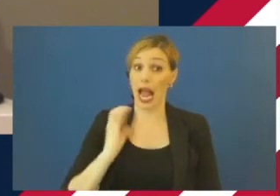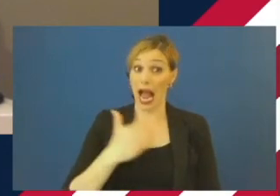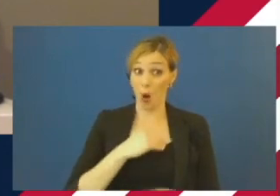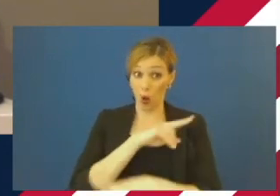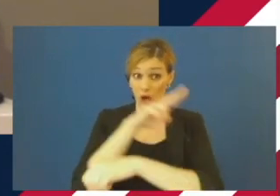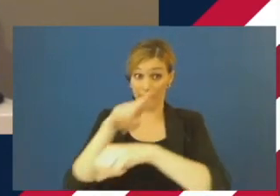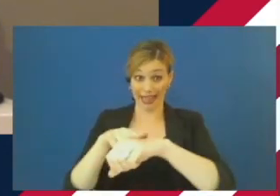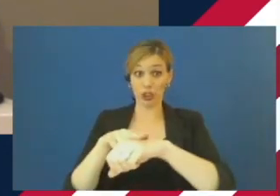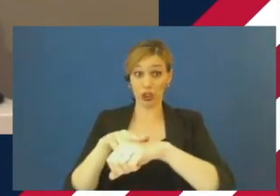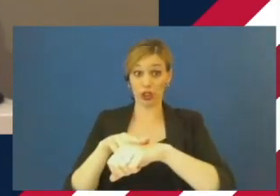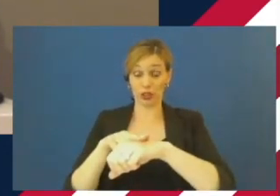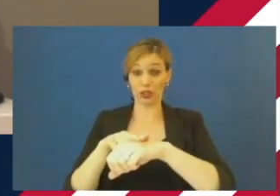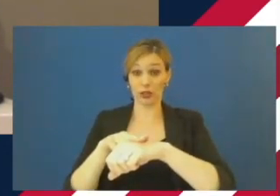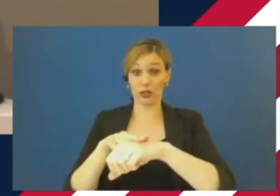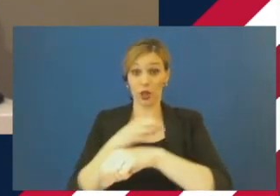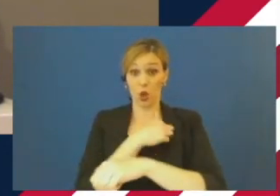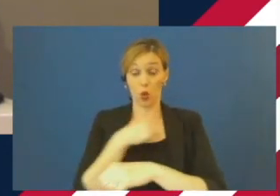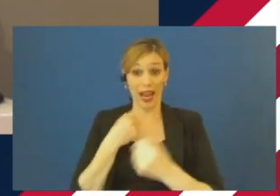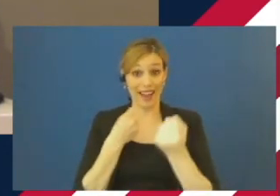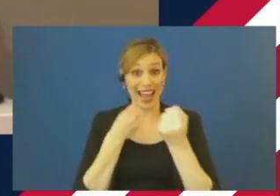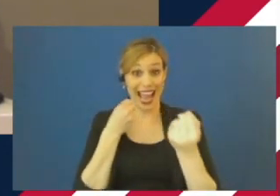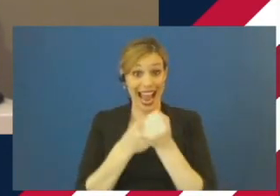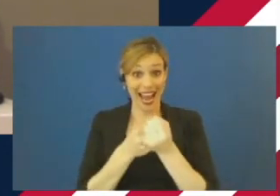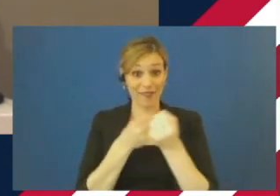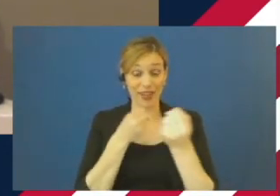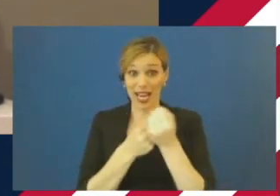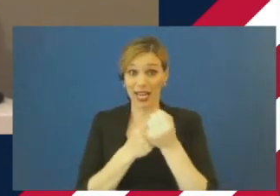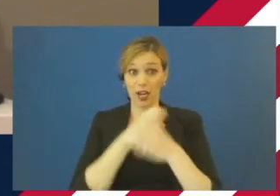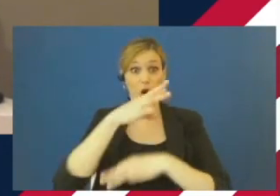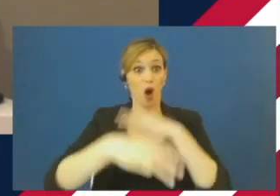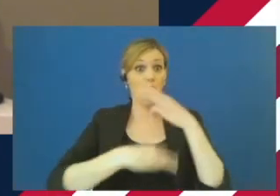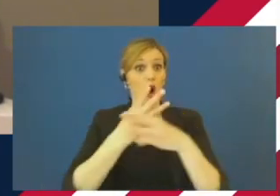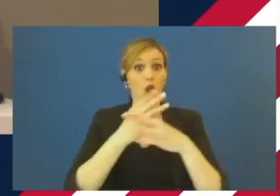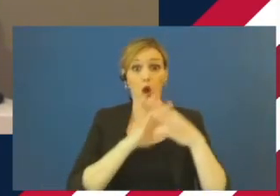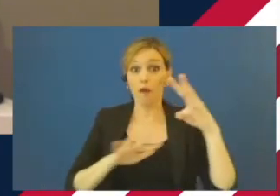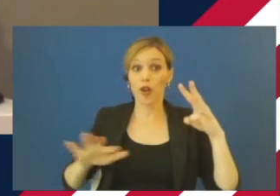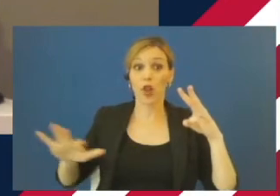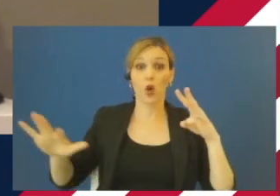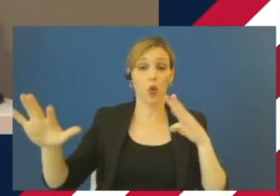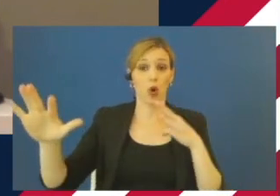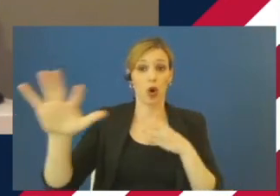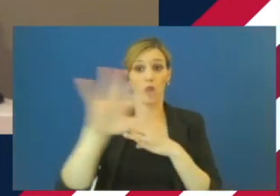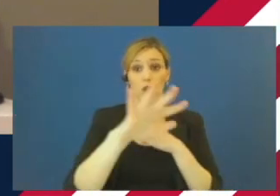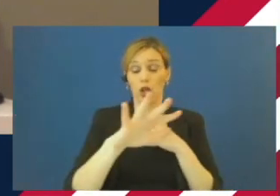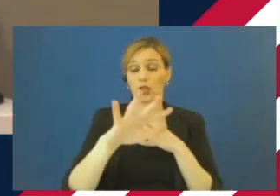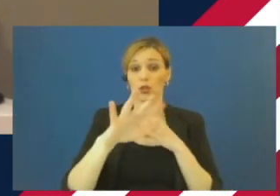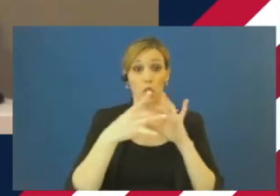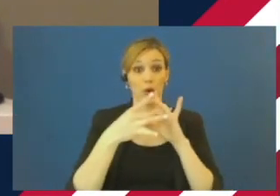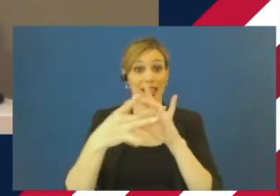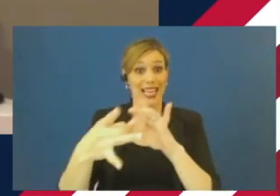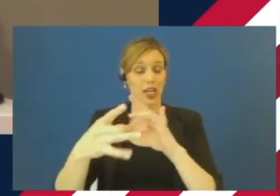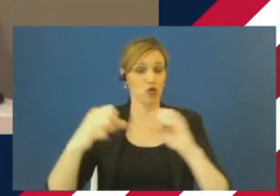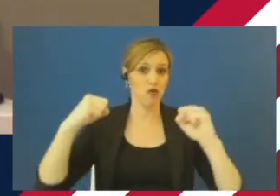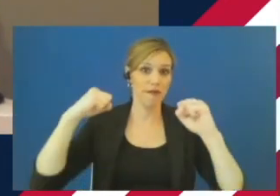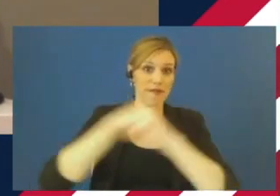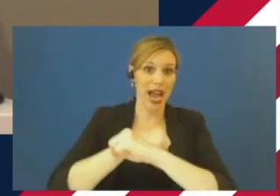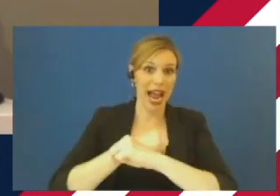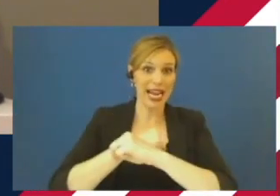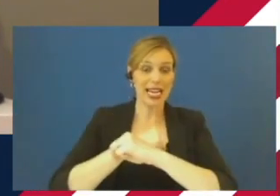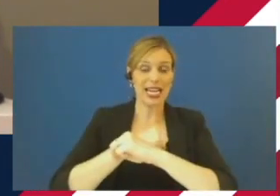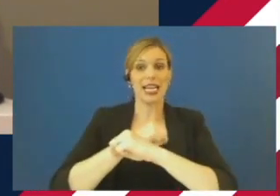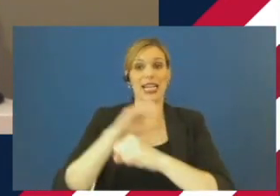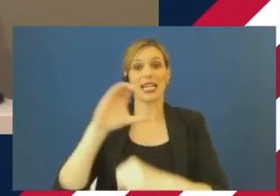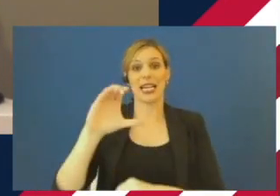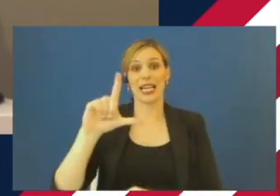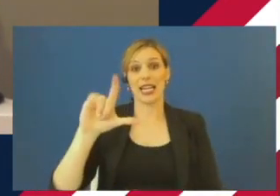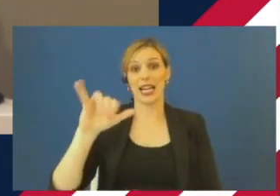its role at the global level in terms of fighting climate change. One, by walking